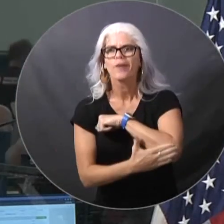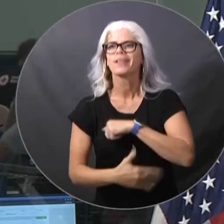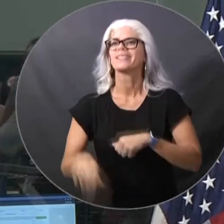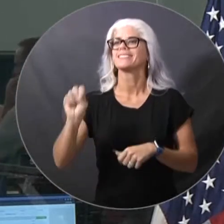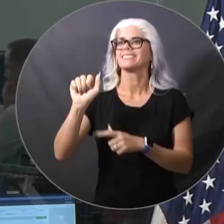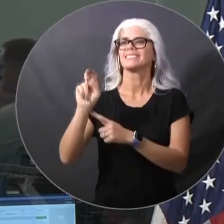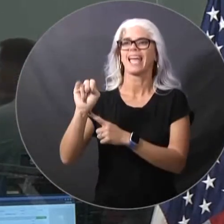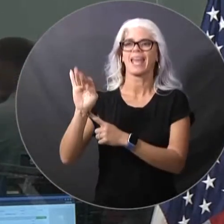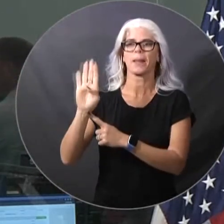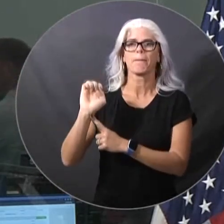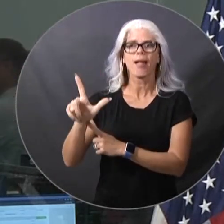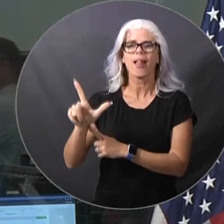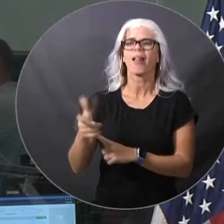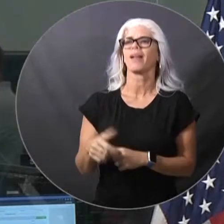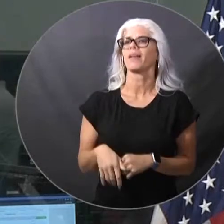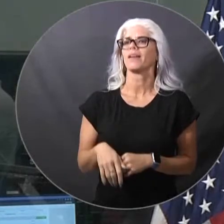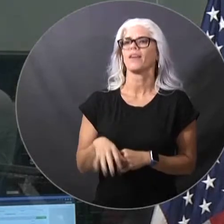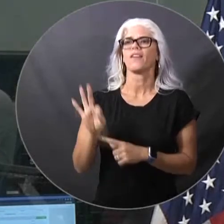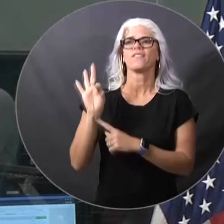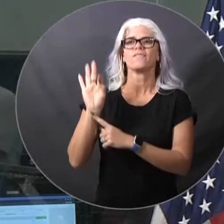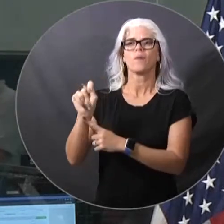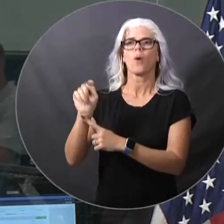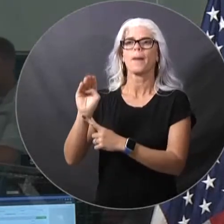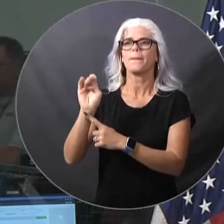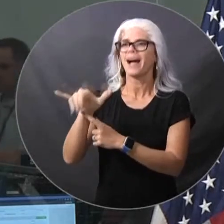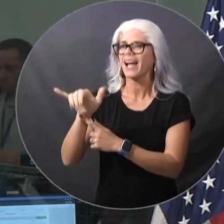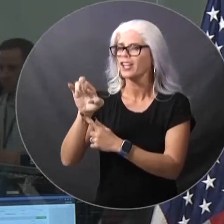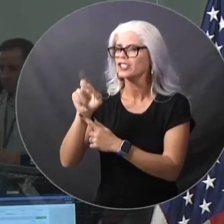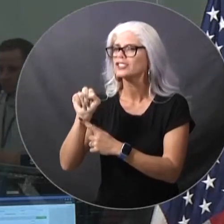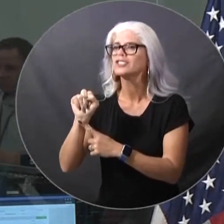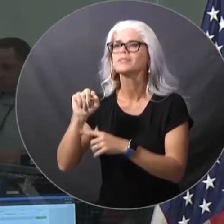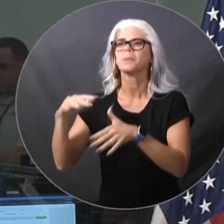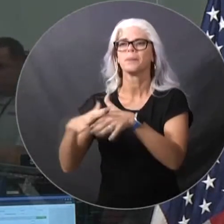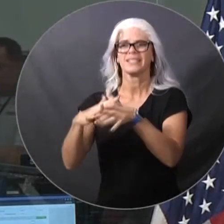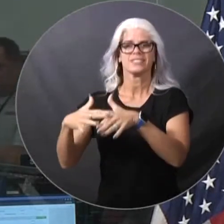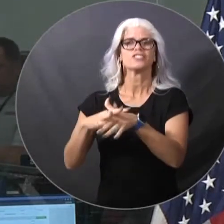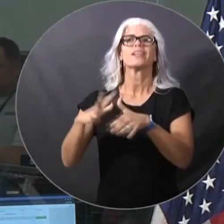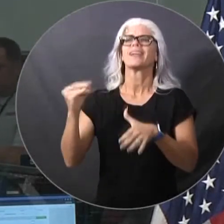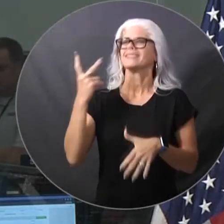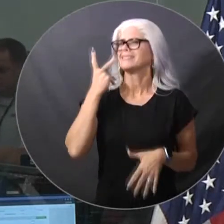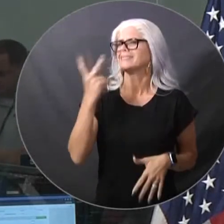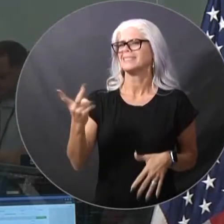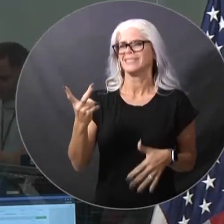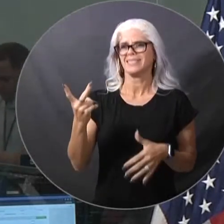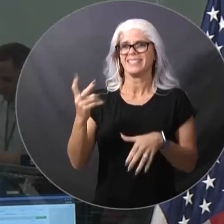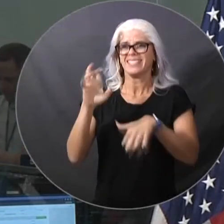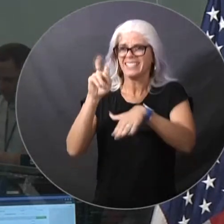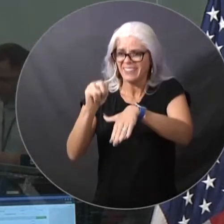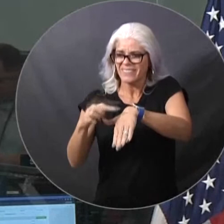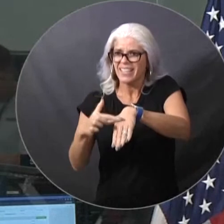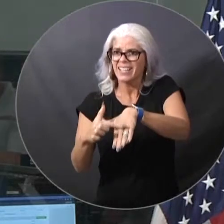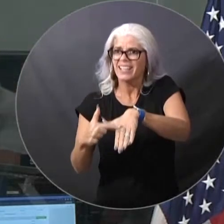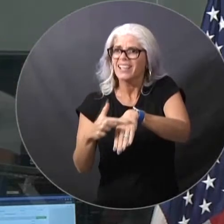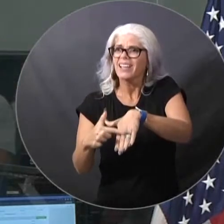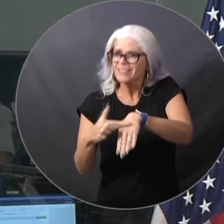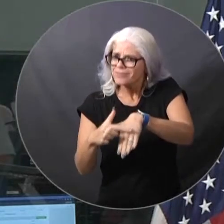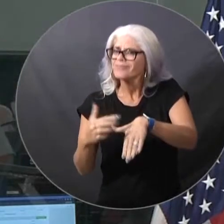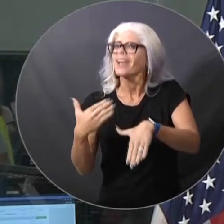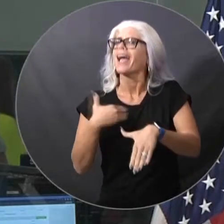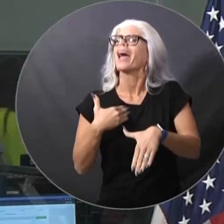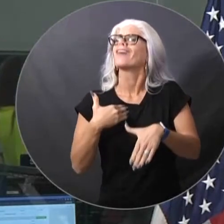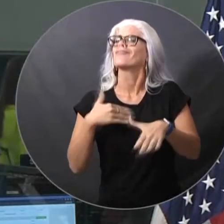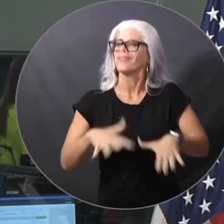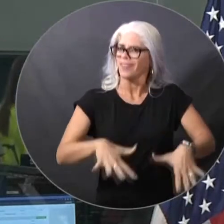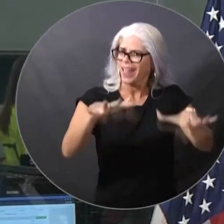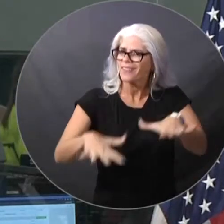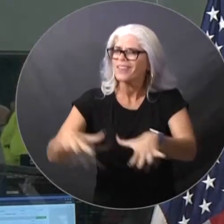seeing inland flooding because of the inundation that you're seeing. So some of the counties in the interior of the state are seeing major water